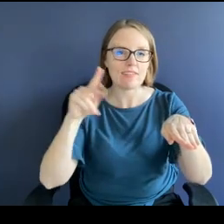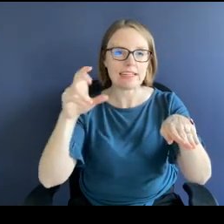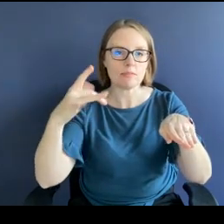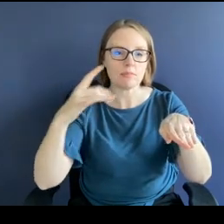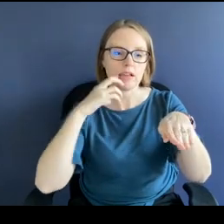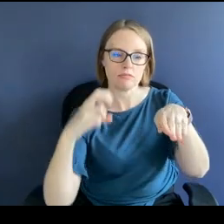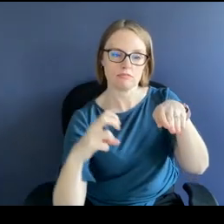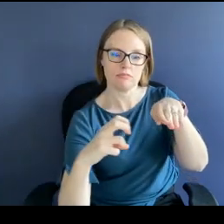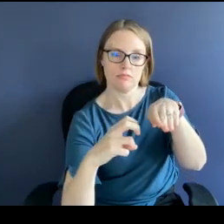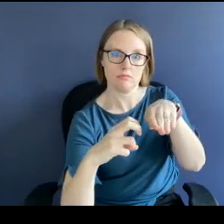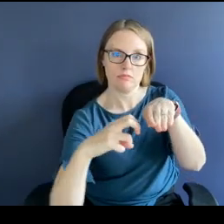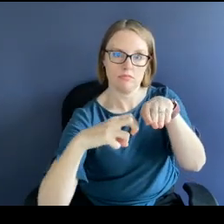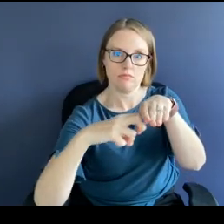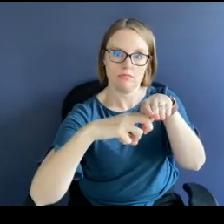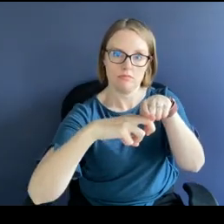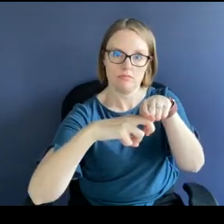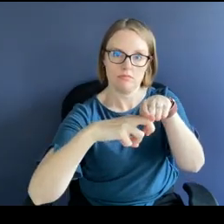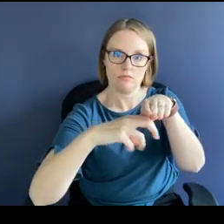provided.